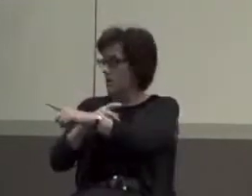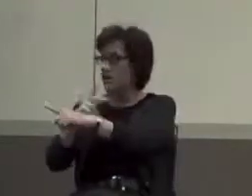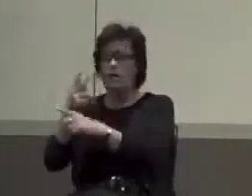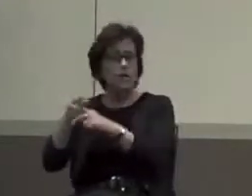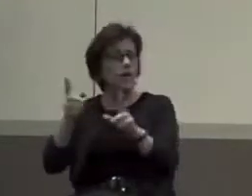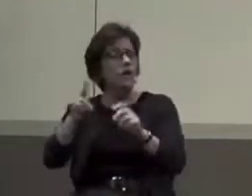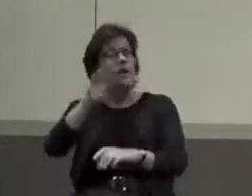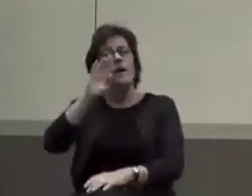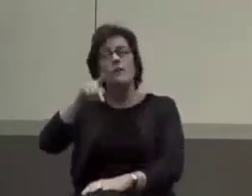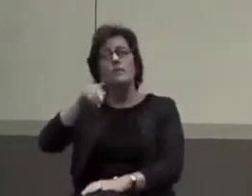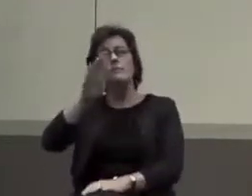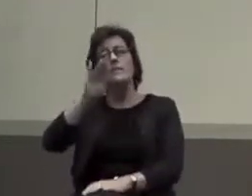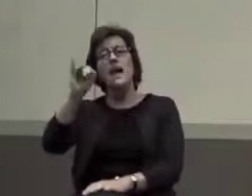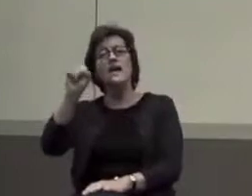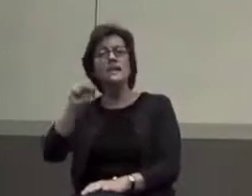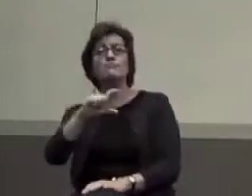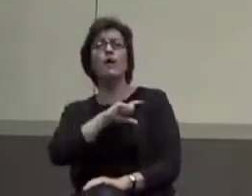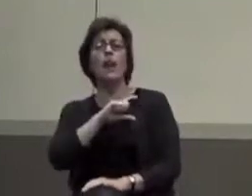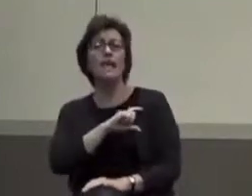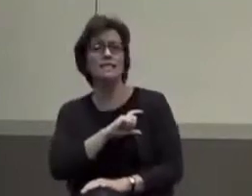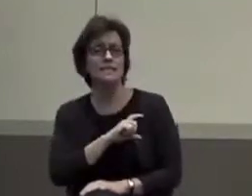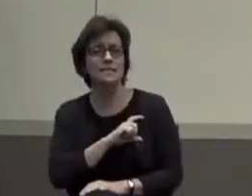at.